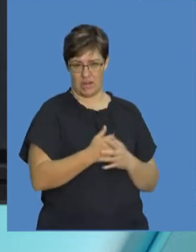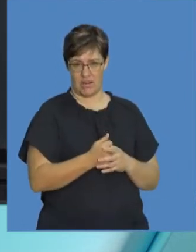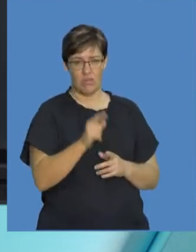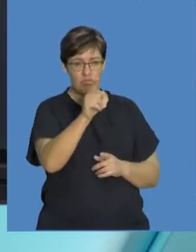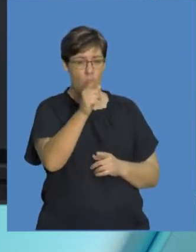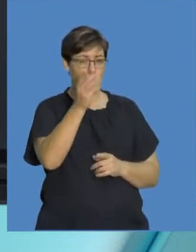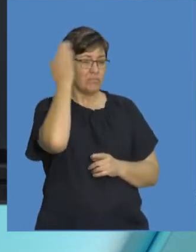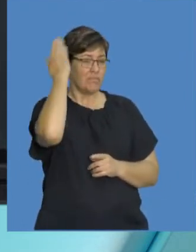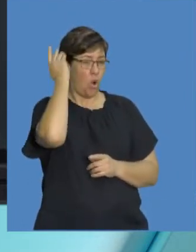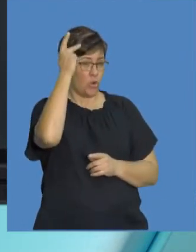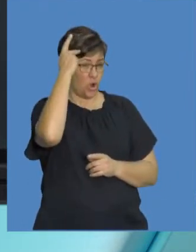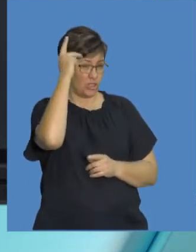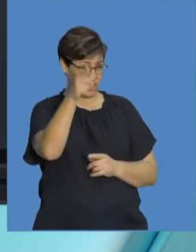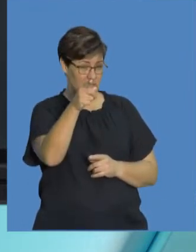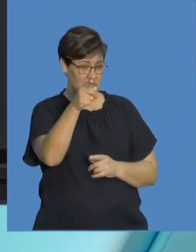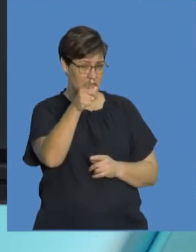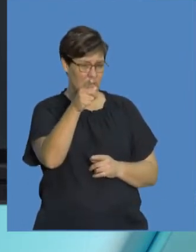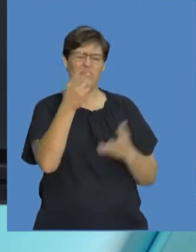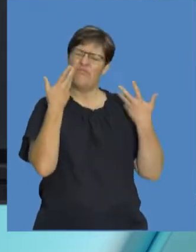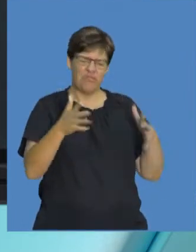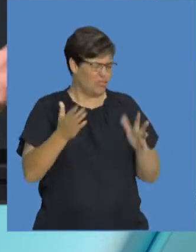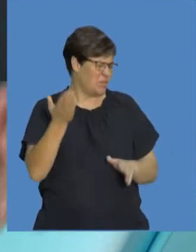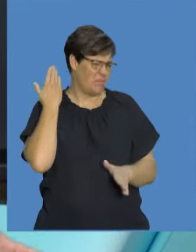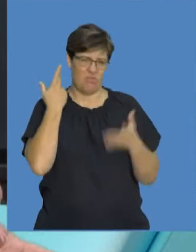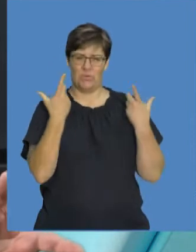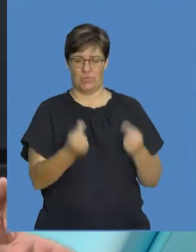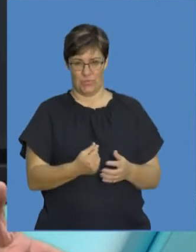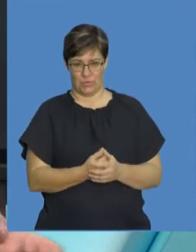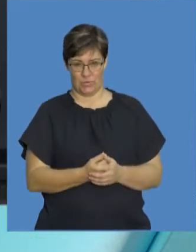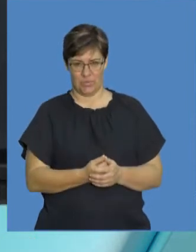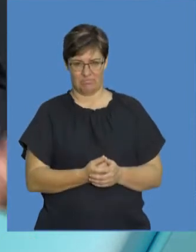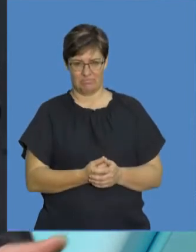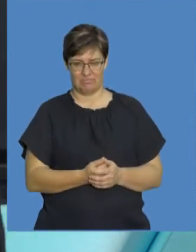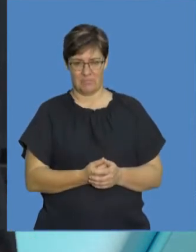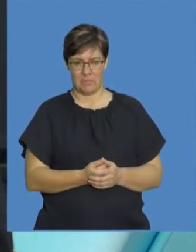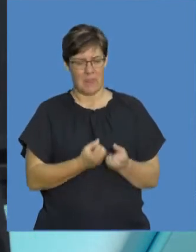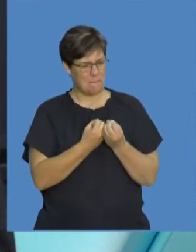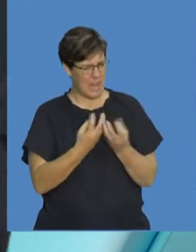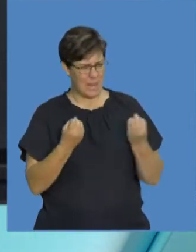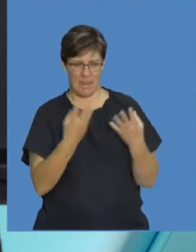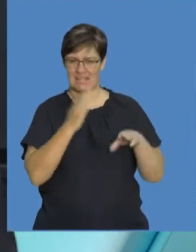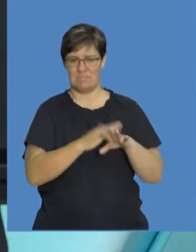your prior knowledge, something that you've done already on more than one occasion.